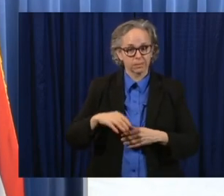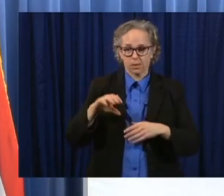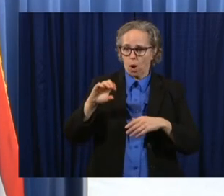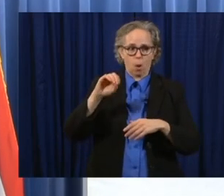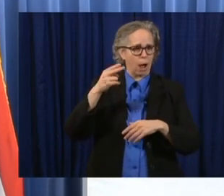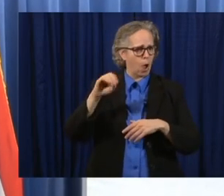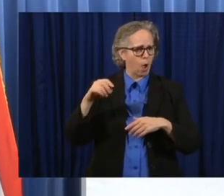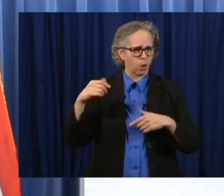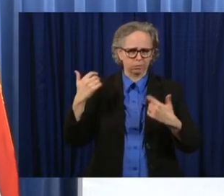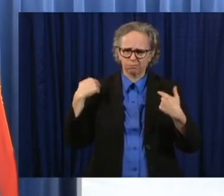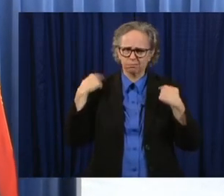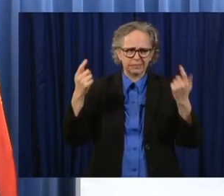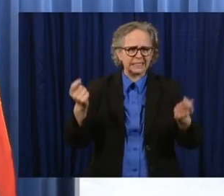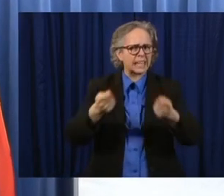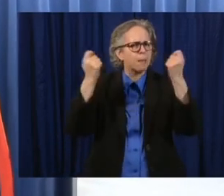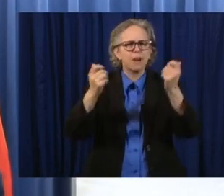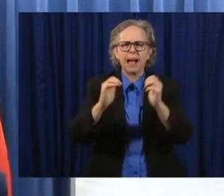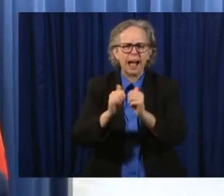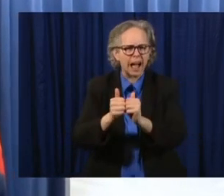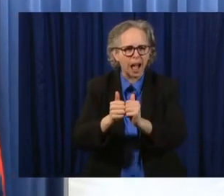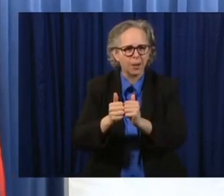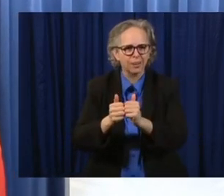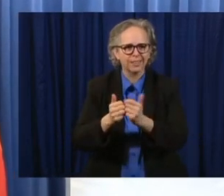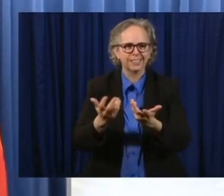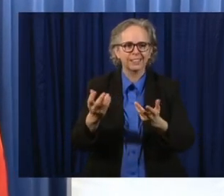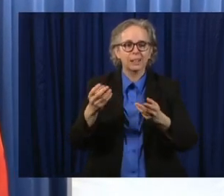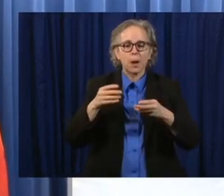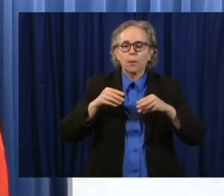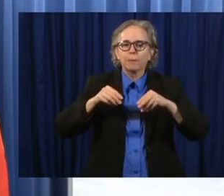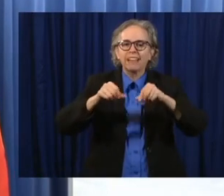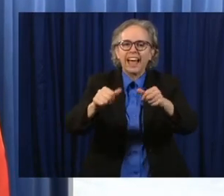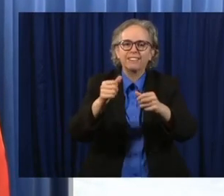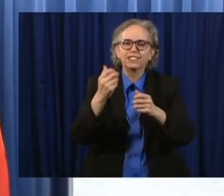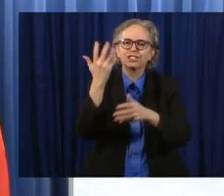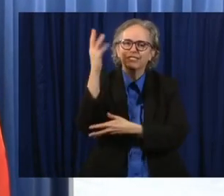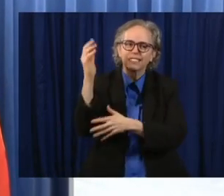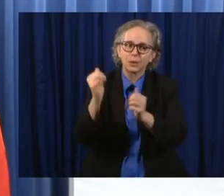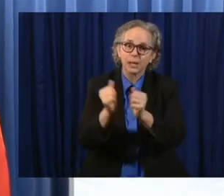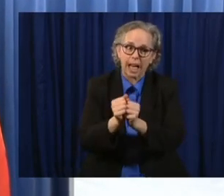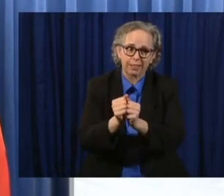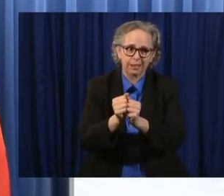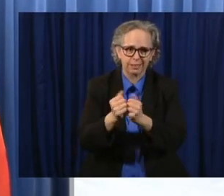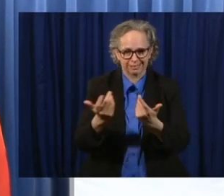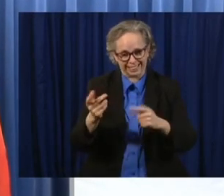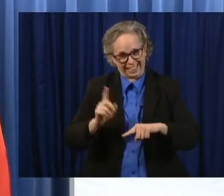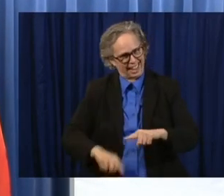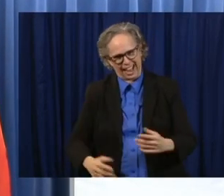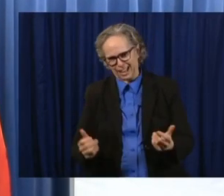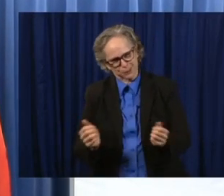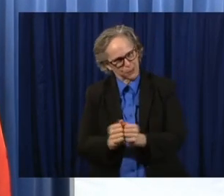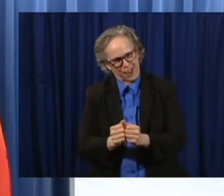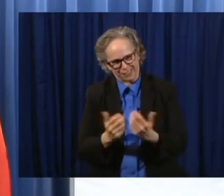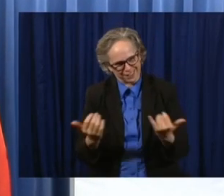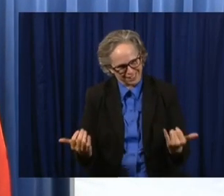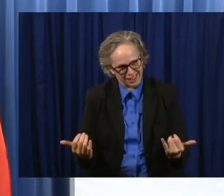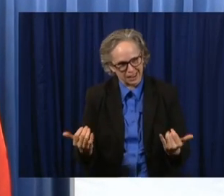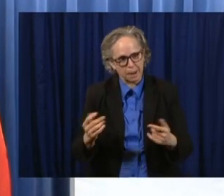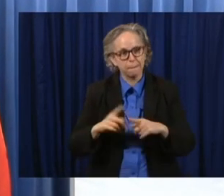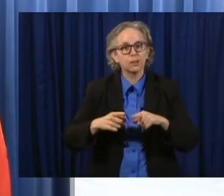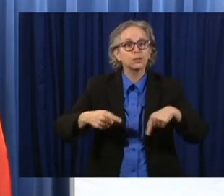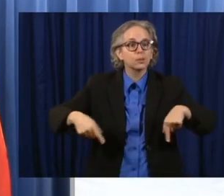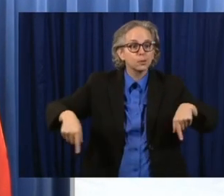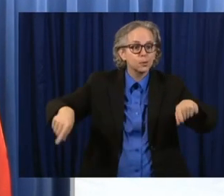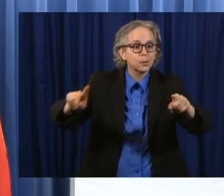trees together. Obviously, we can't do that, but this is something that we all can continue to do as